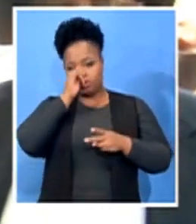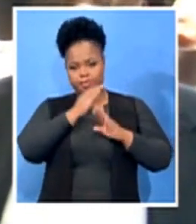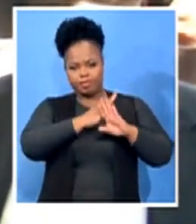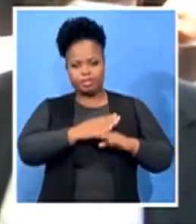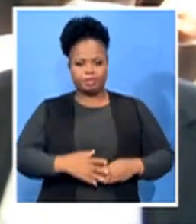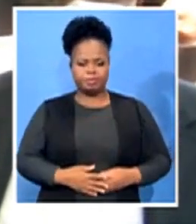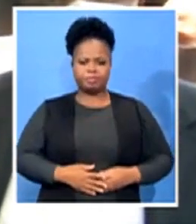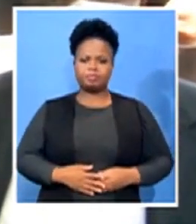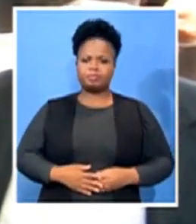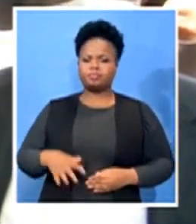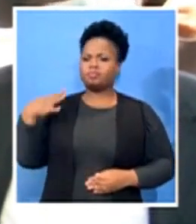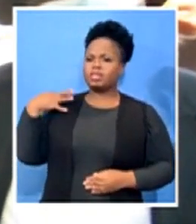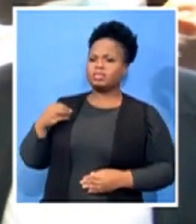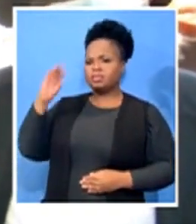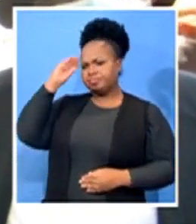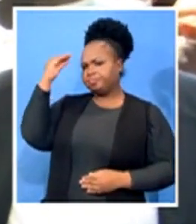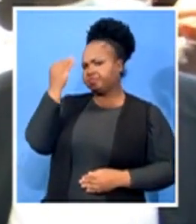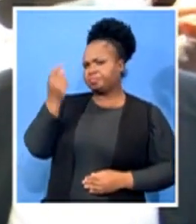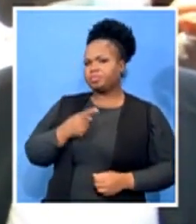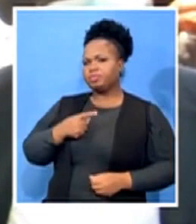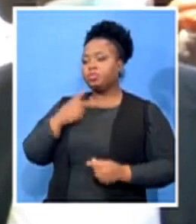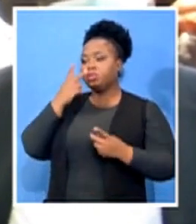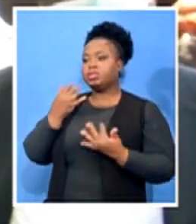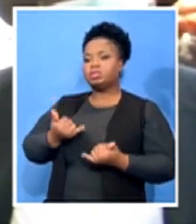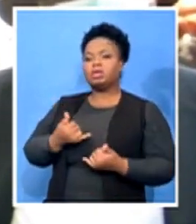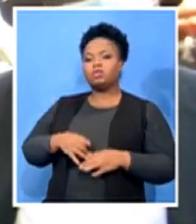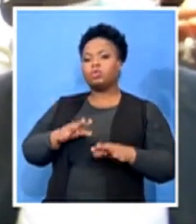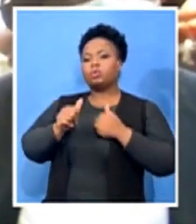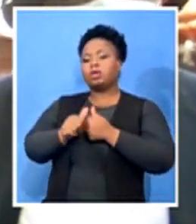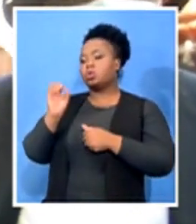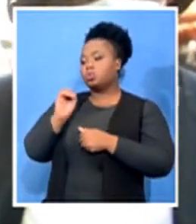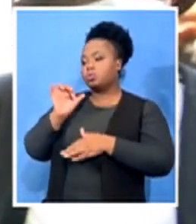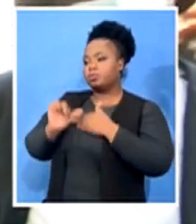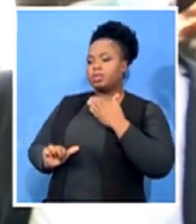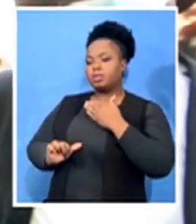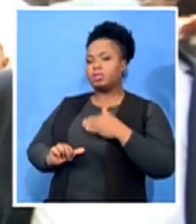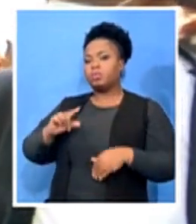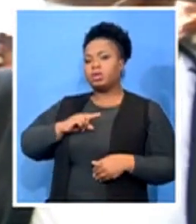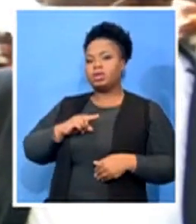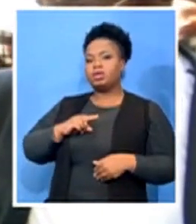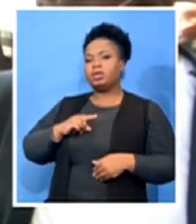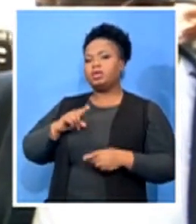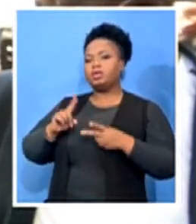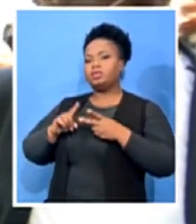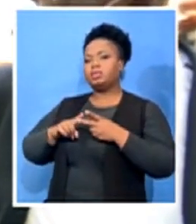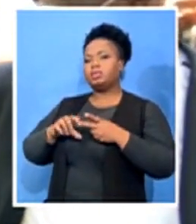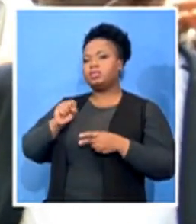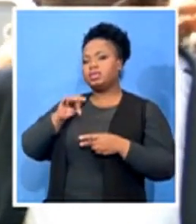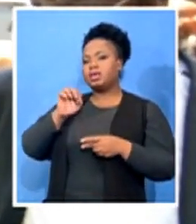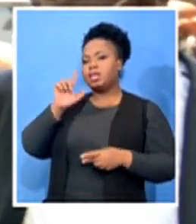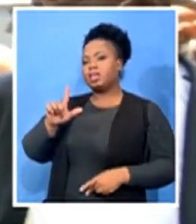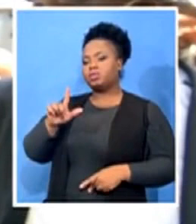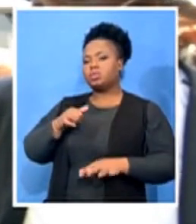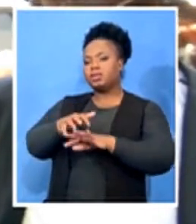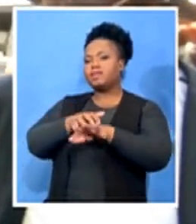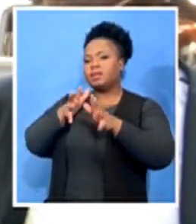compliance that you are enforcing, in October you came down here in Senegal where you had a meeting with the farmers, and there is a committee that is formed there to issue